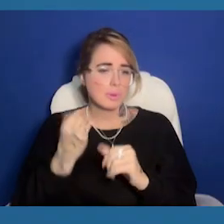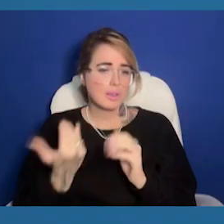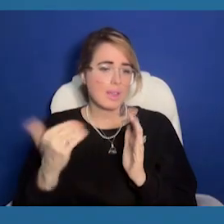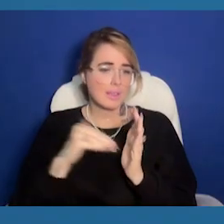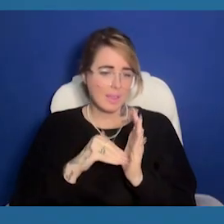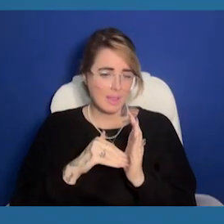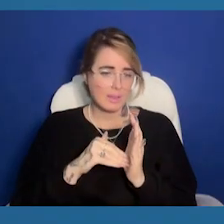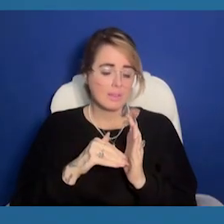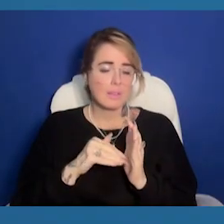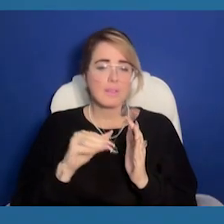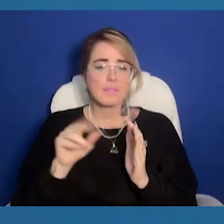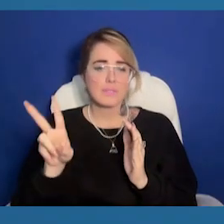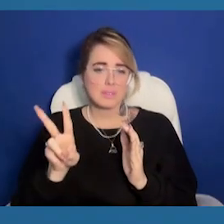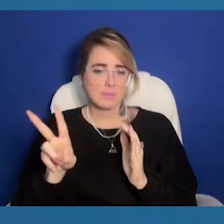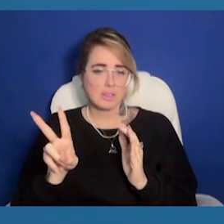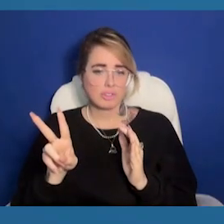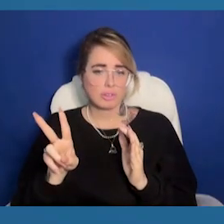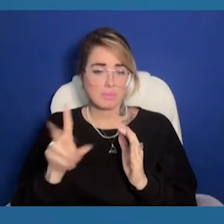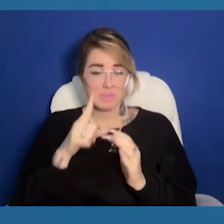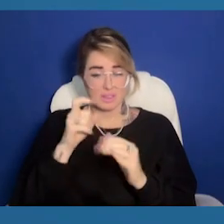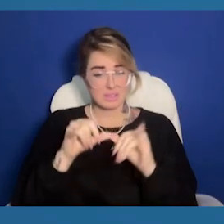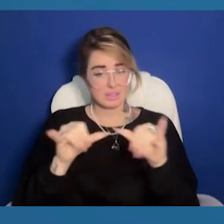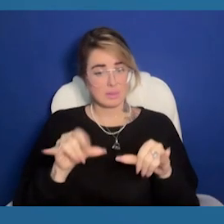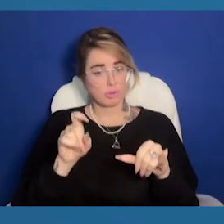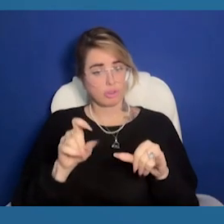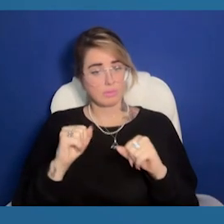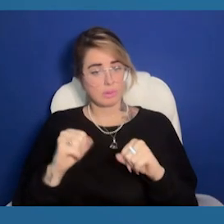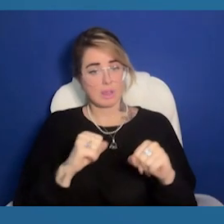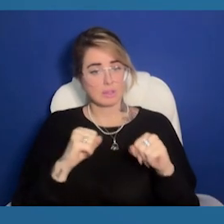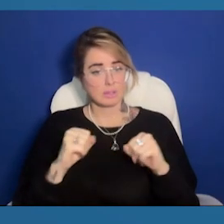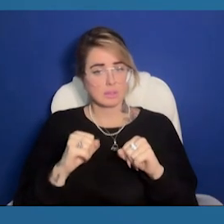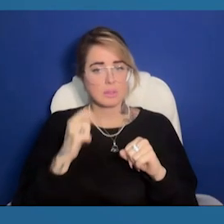system that is supposed to protect them.